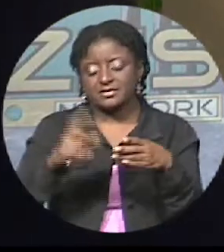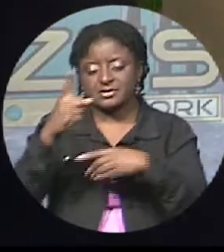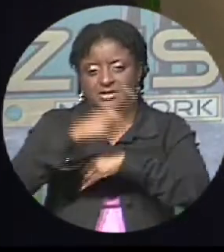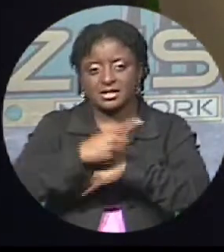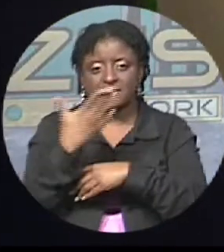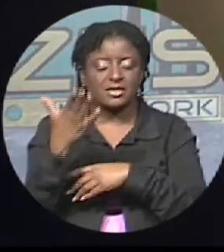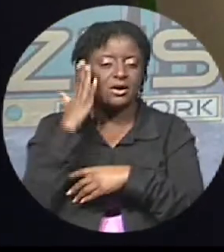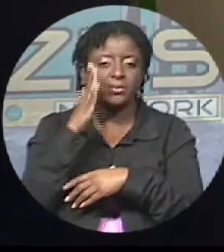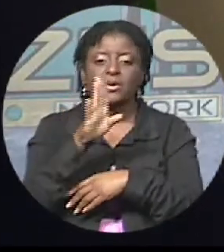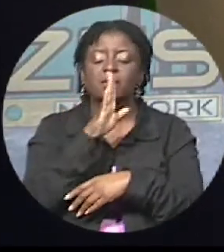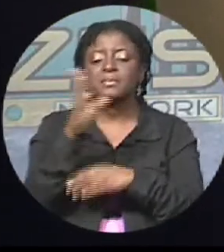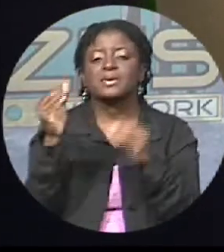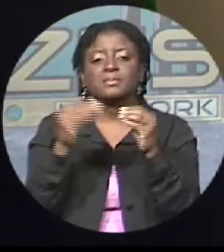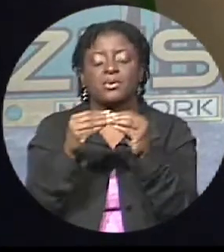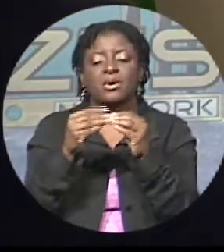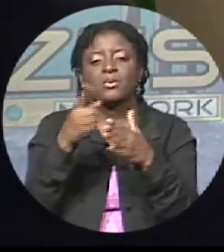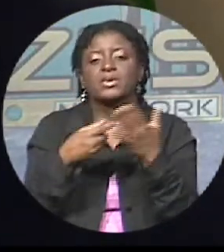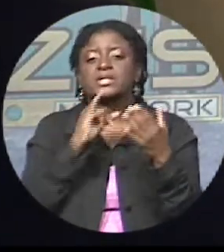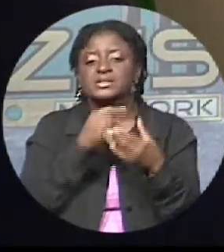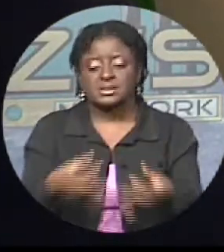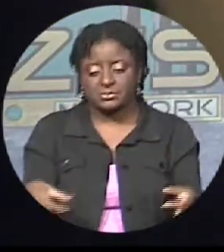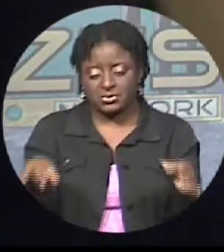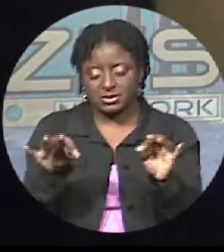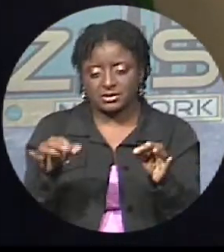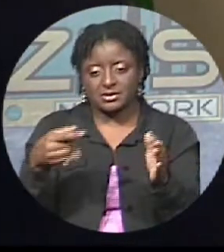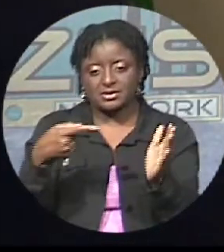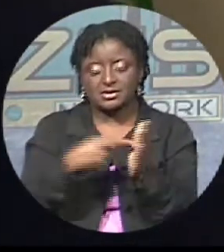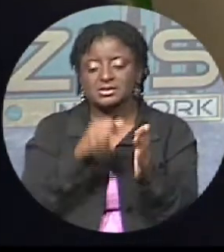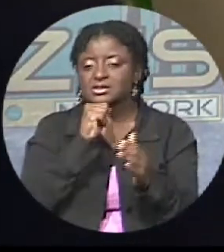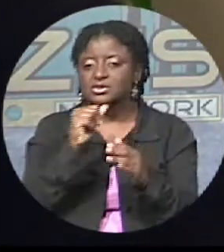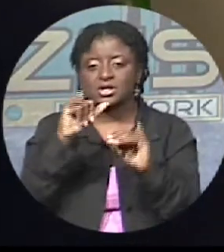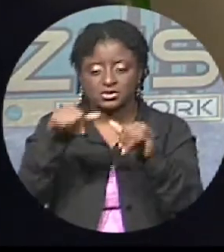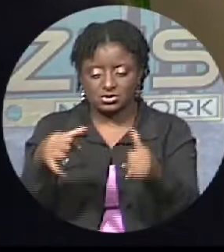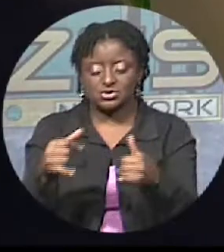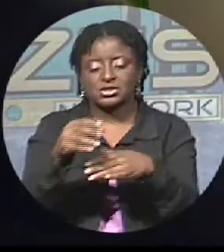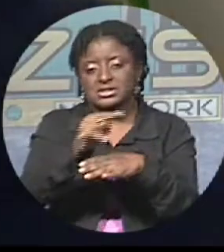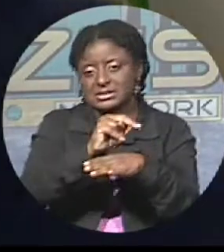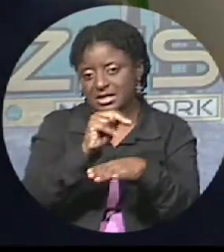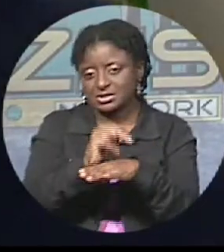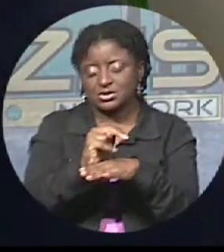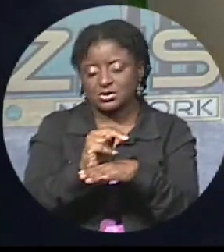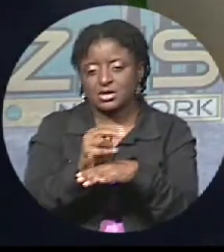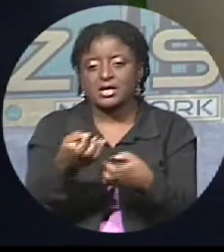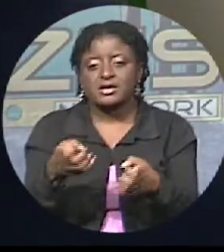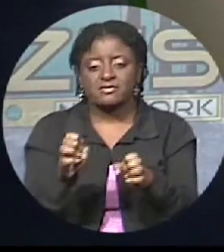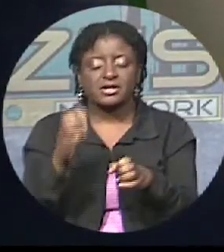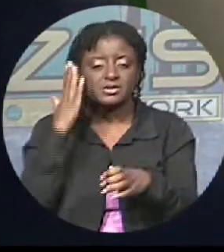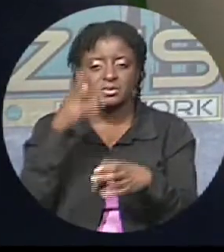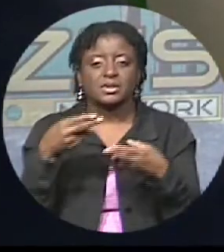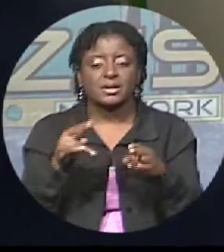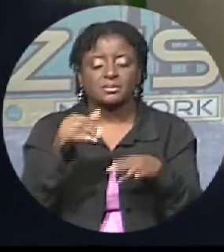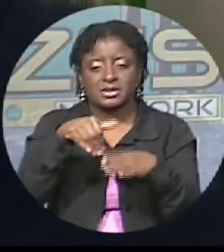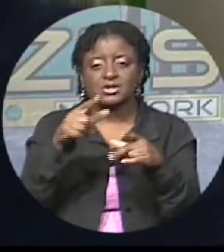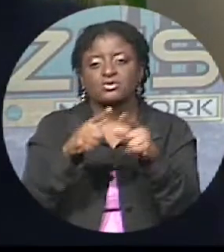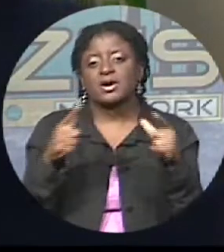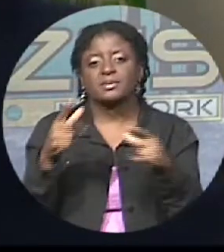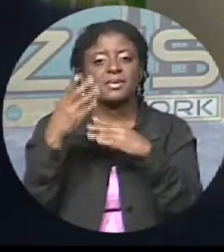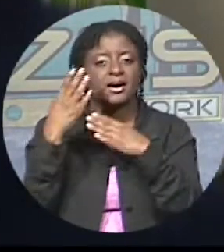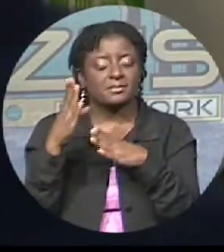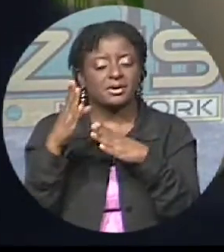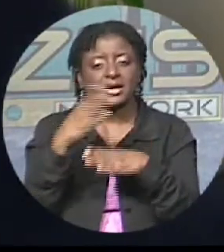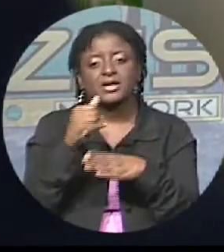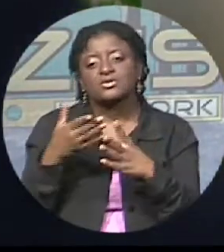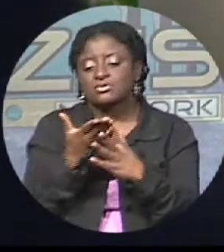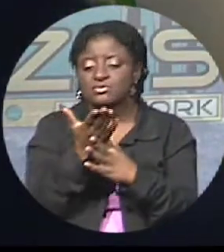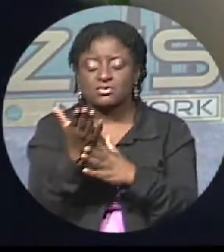more. What is important that this is not a Nassau-centric event. We have events that will be going on in Grand Bahama and throughout